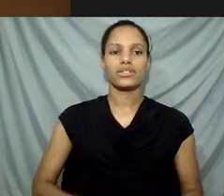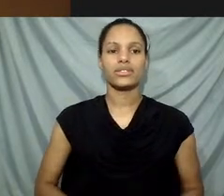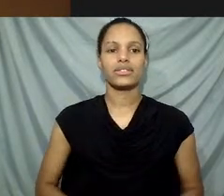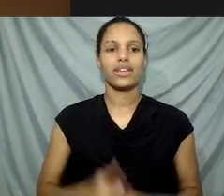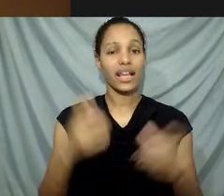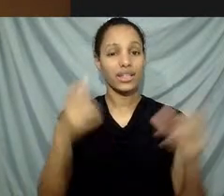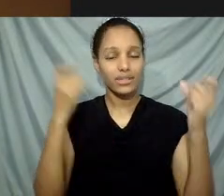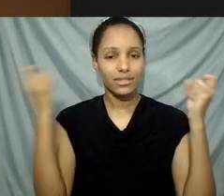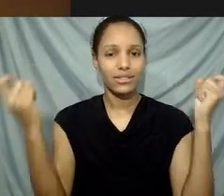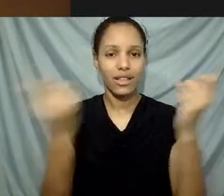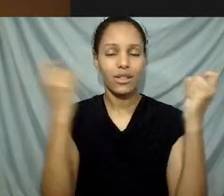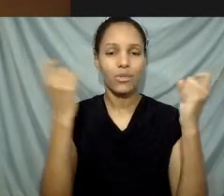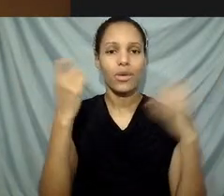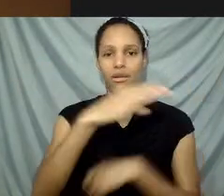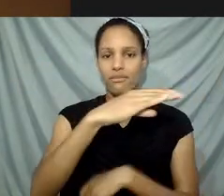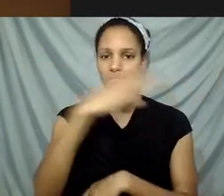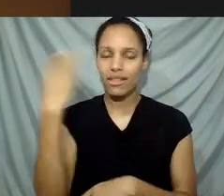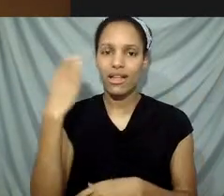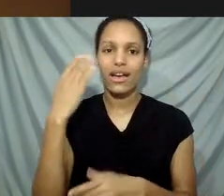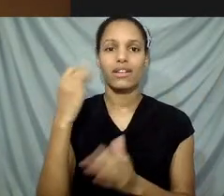celebrate Black creatives.